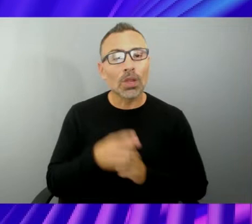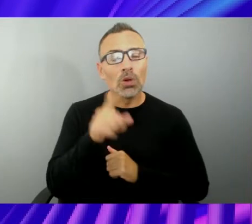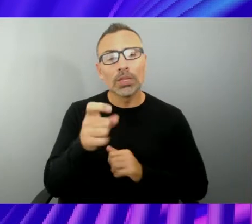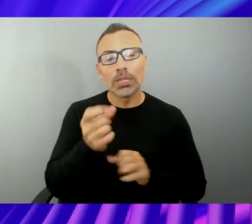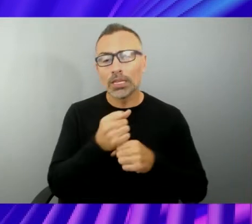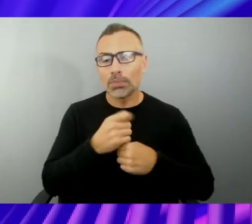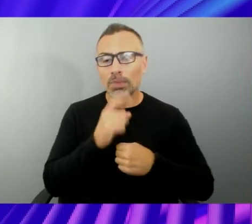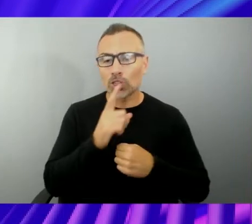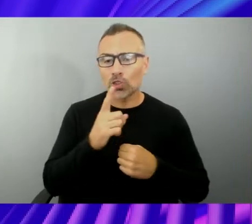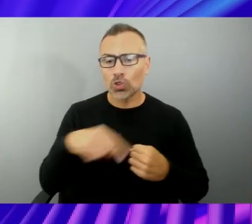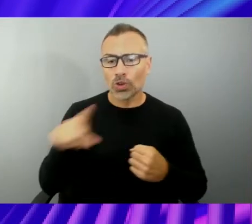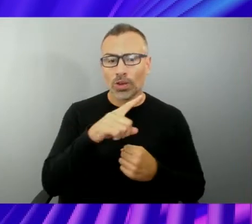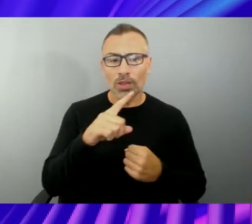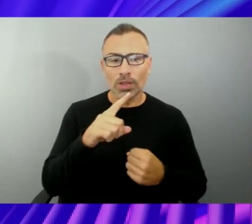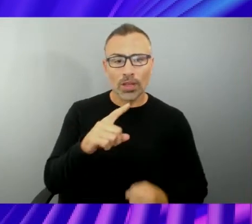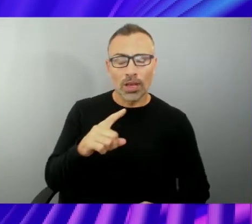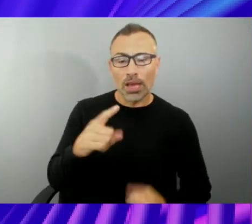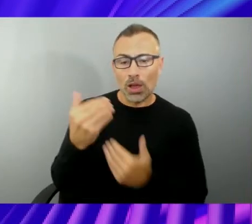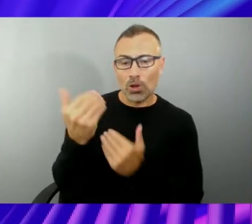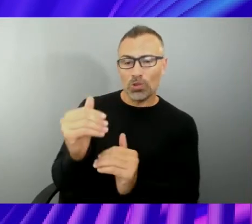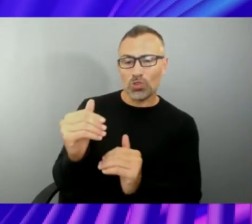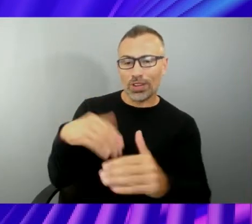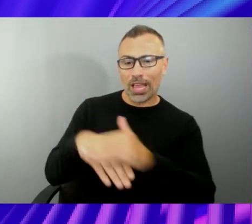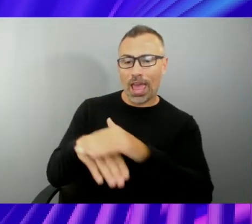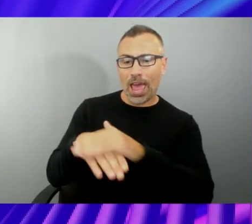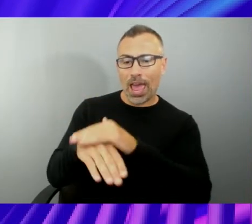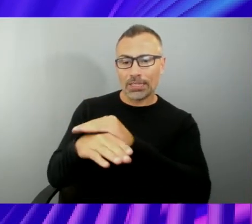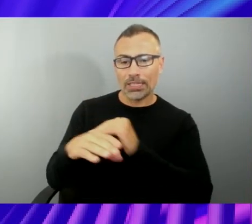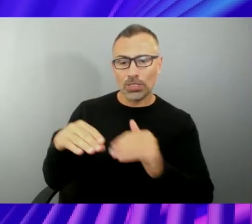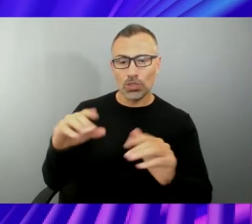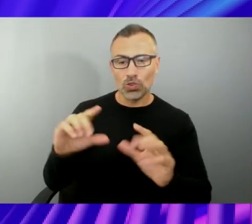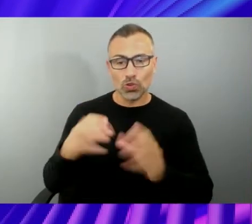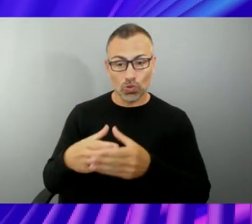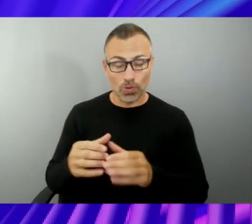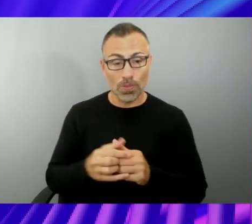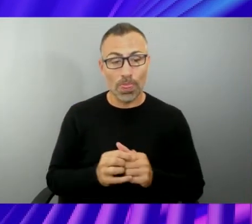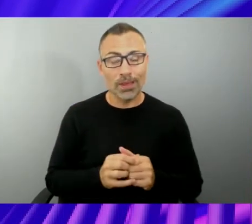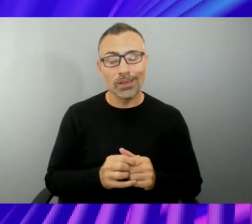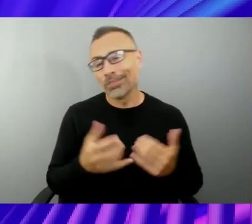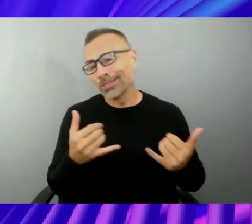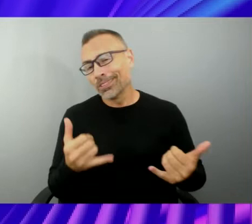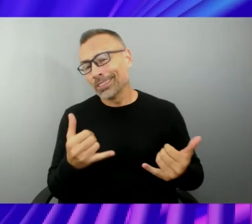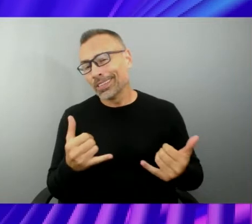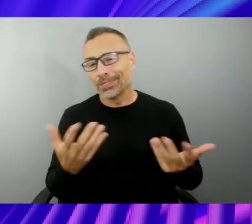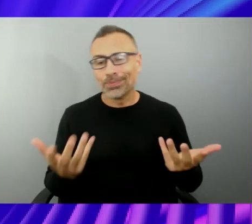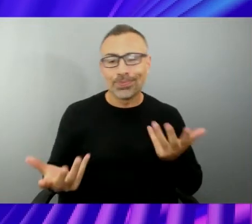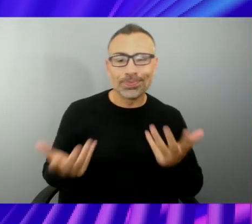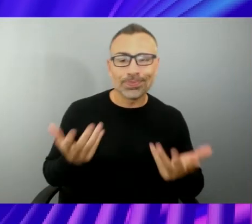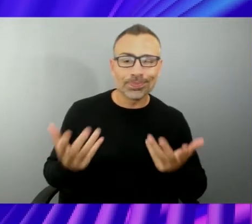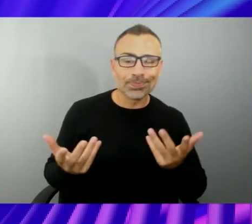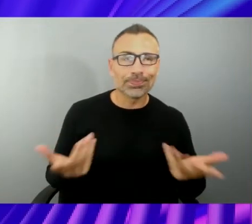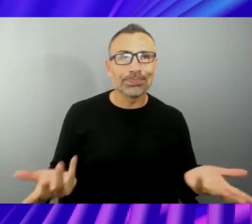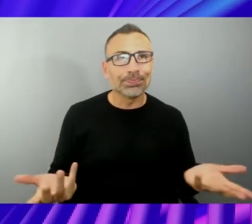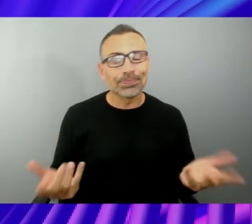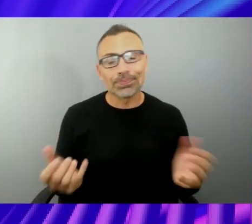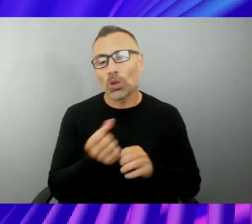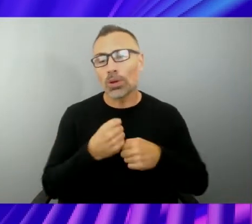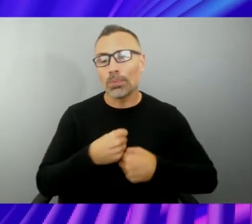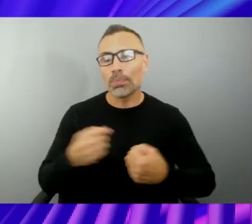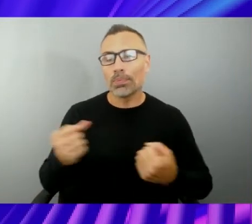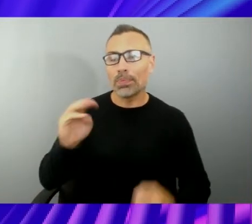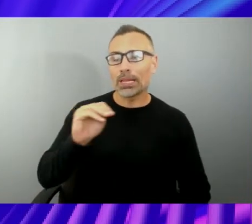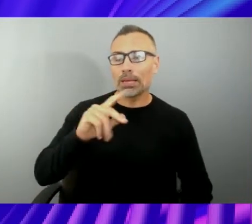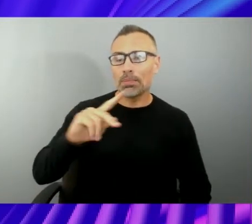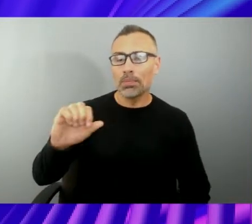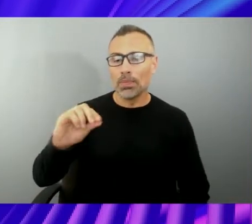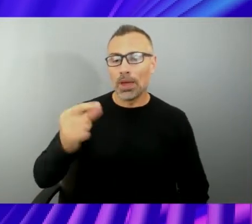this access to the group, which we'll be doing. For now, we are just doing to making the mapping with the